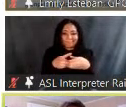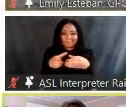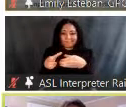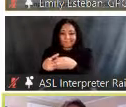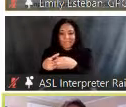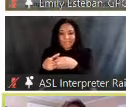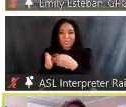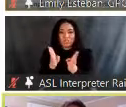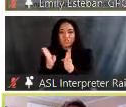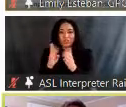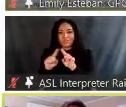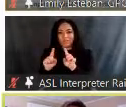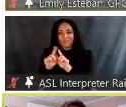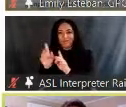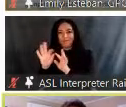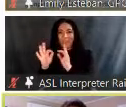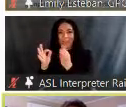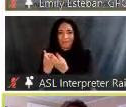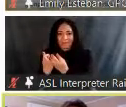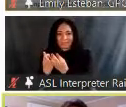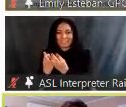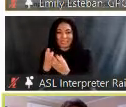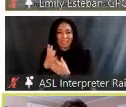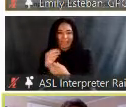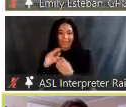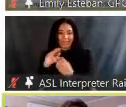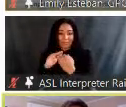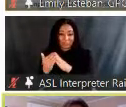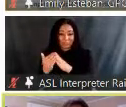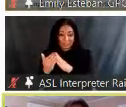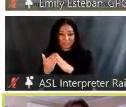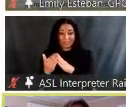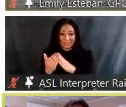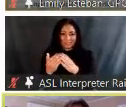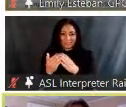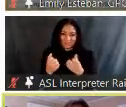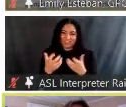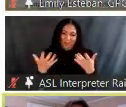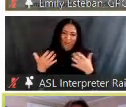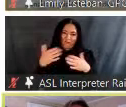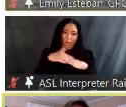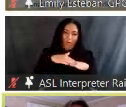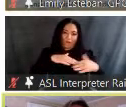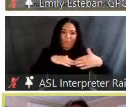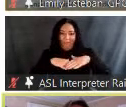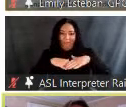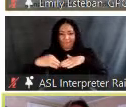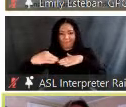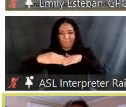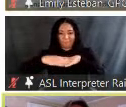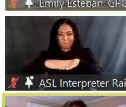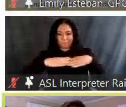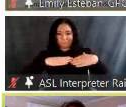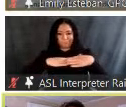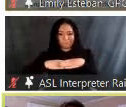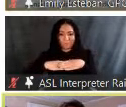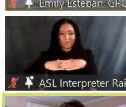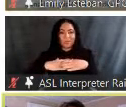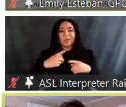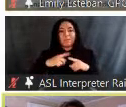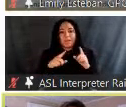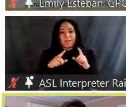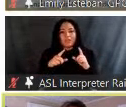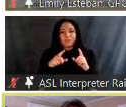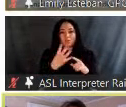There's a lot of overlap, a lot of weaving together locally. As you all know on the work group, but these 4 subsectors do, in a sense,